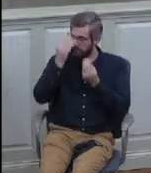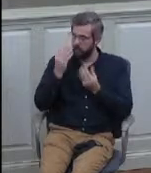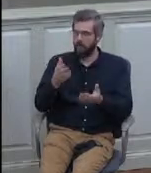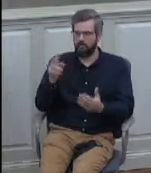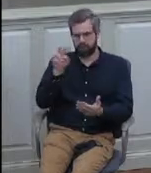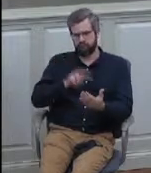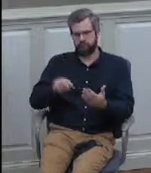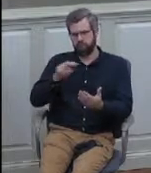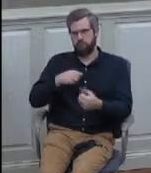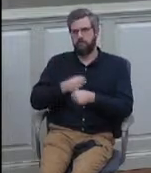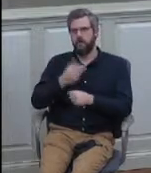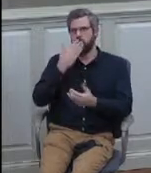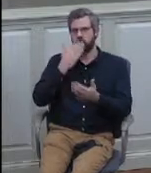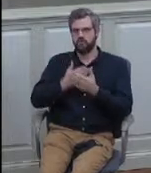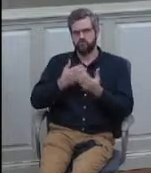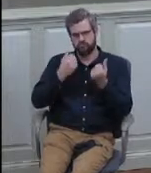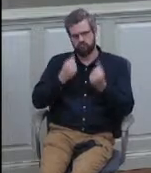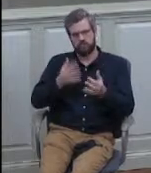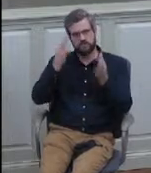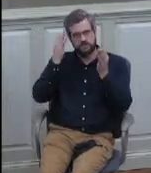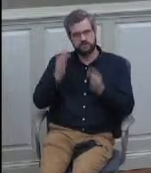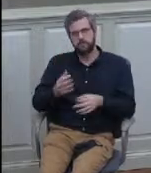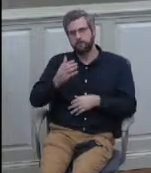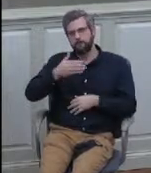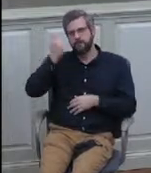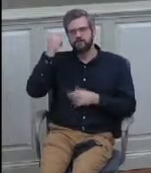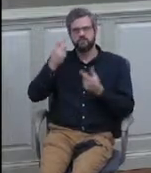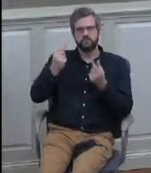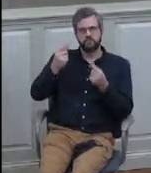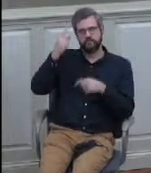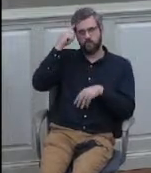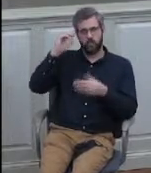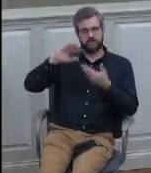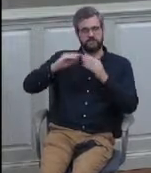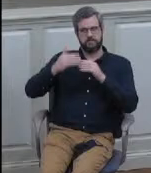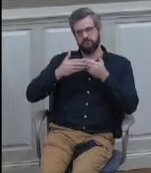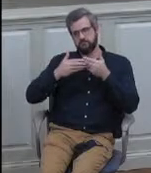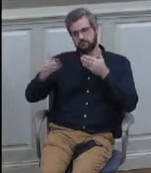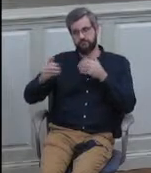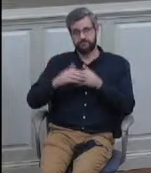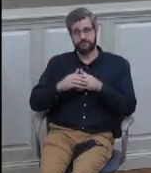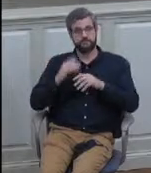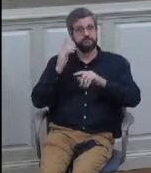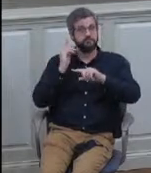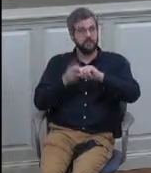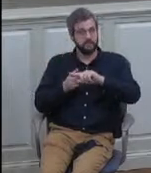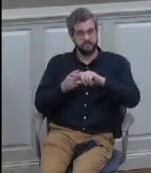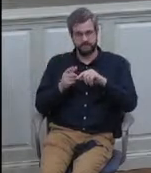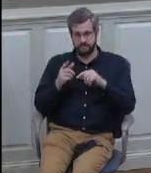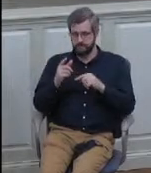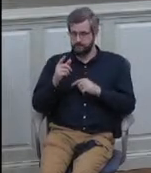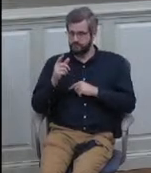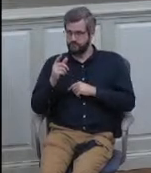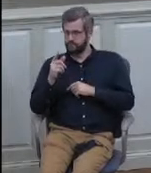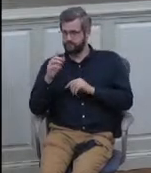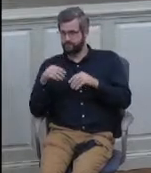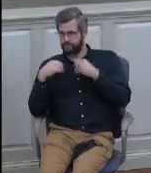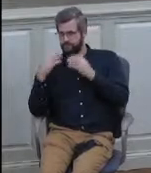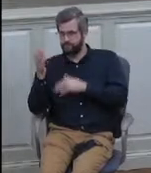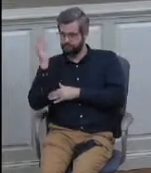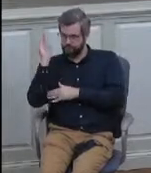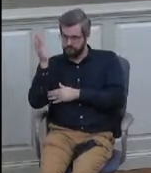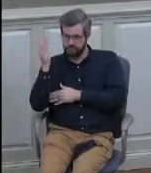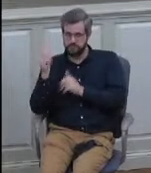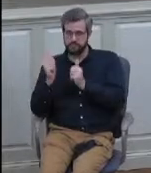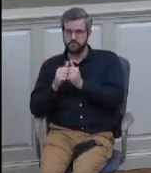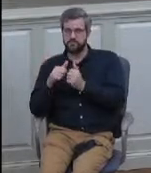informed decision on what's the best course for the overall health of the city. And along with that, it will be presenting some things with